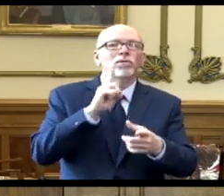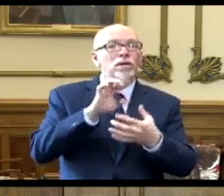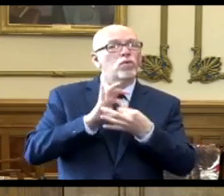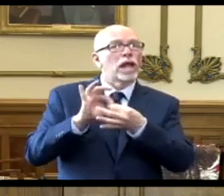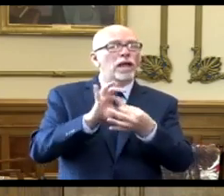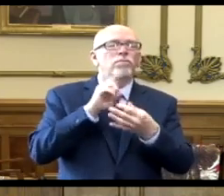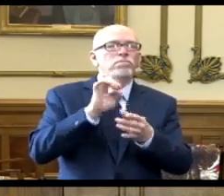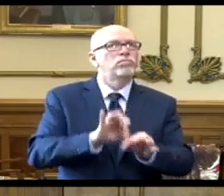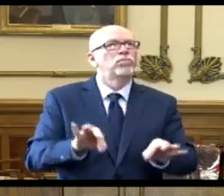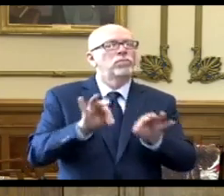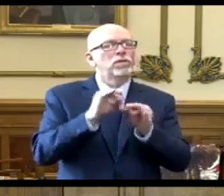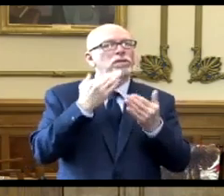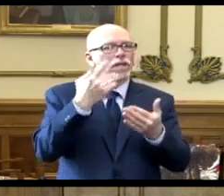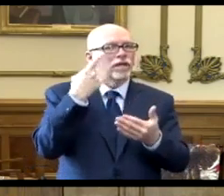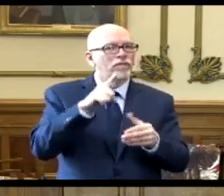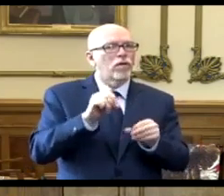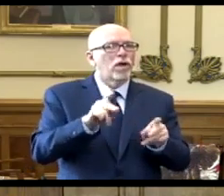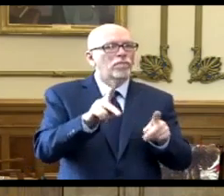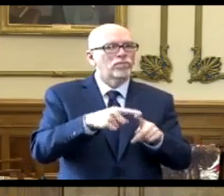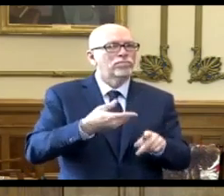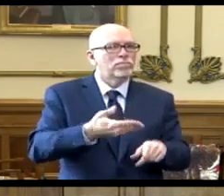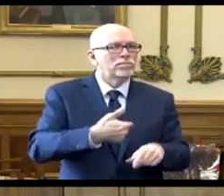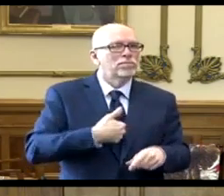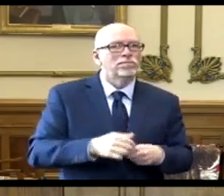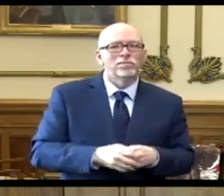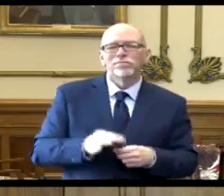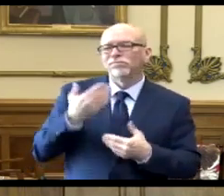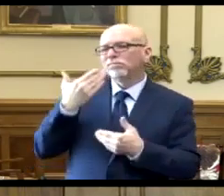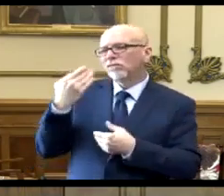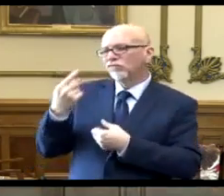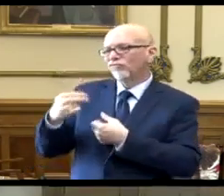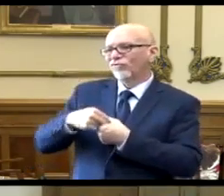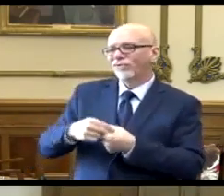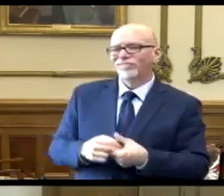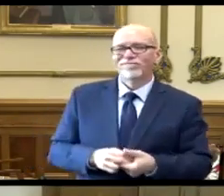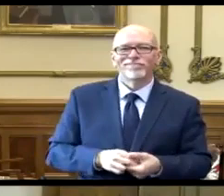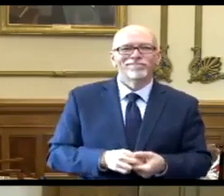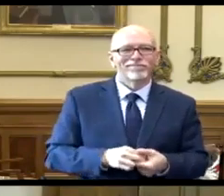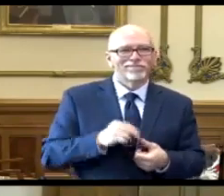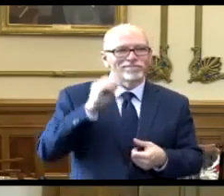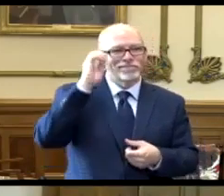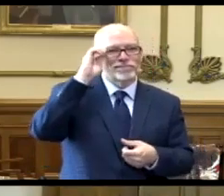critical. So thank you for the opportunity to be with you today. Thank you for joining us.